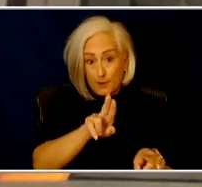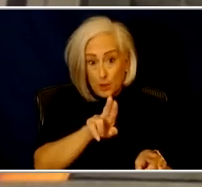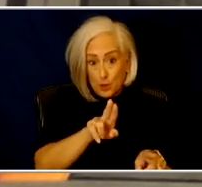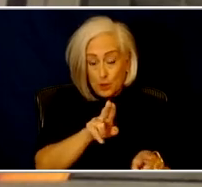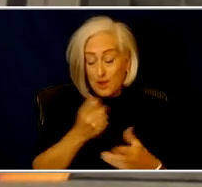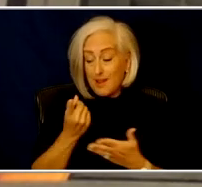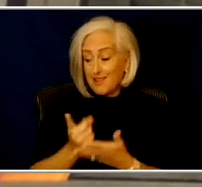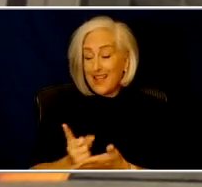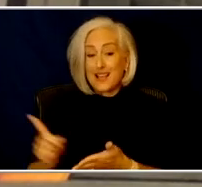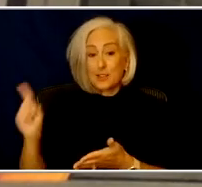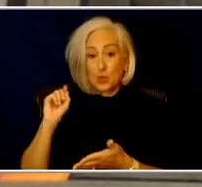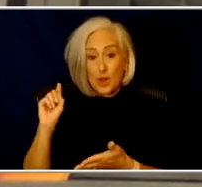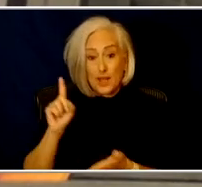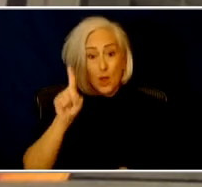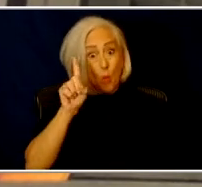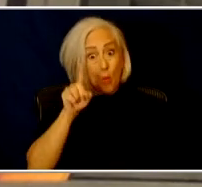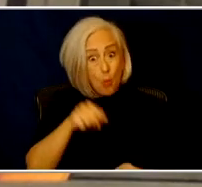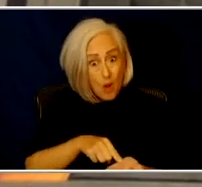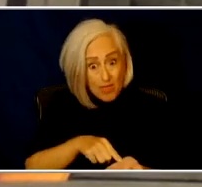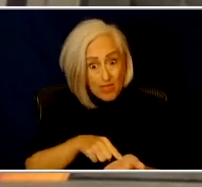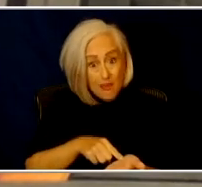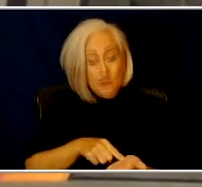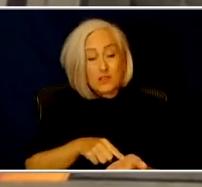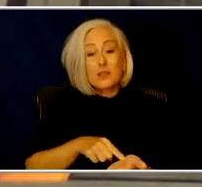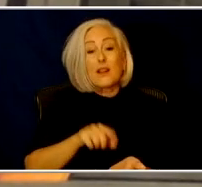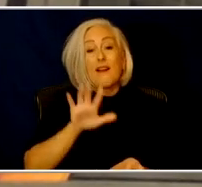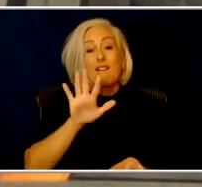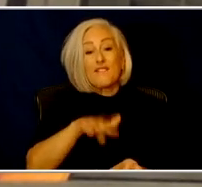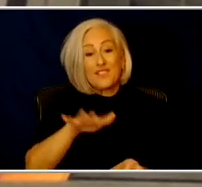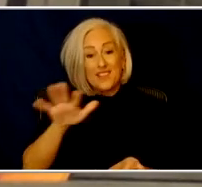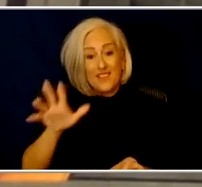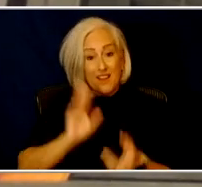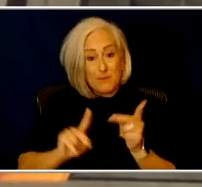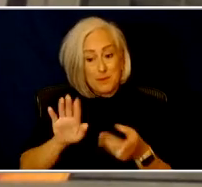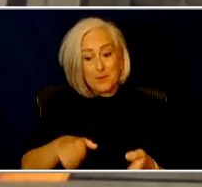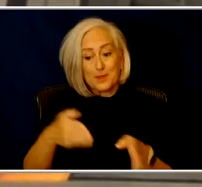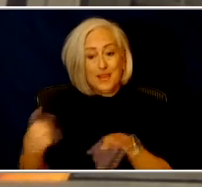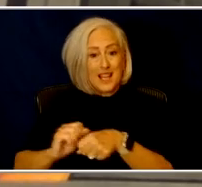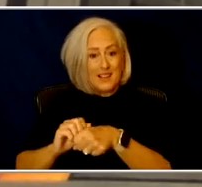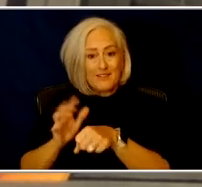1,055 Americans died of COVID. So this is by no means over.